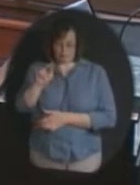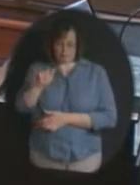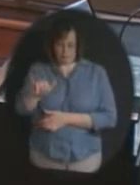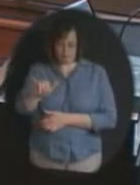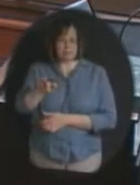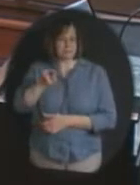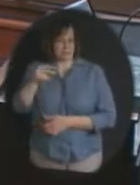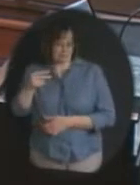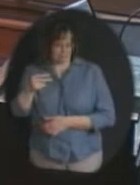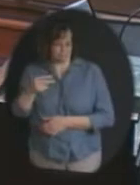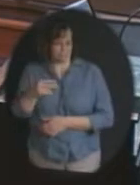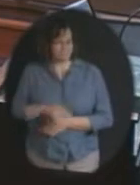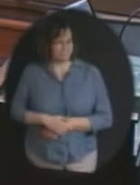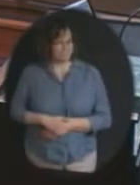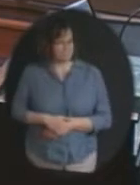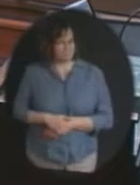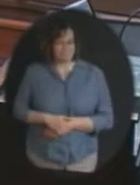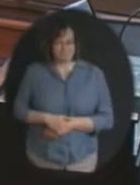Second?